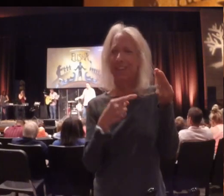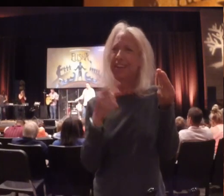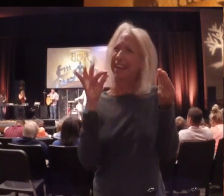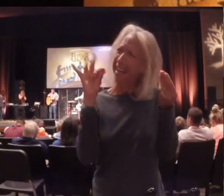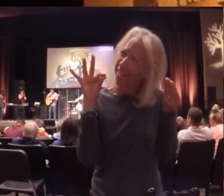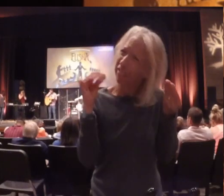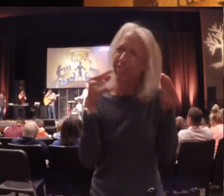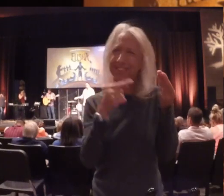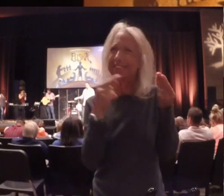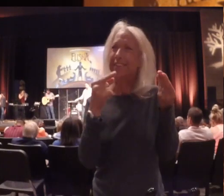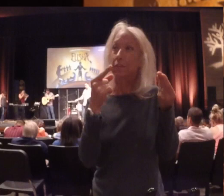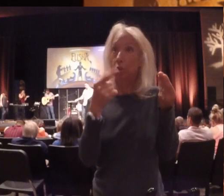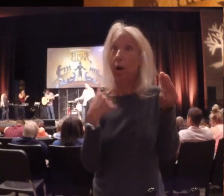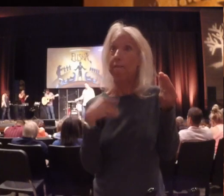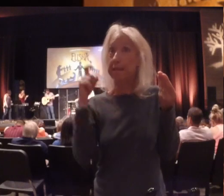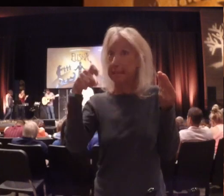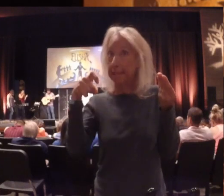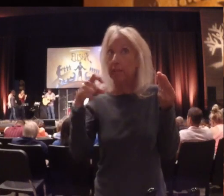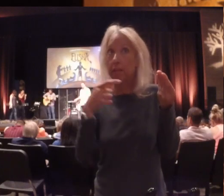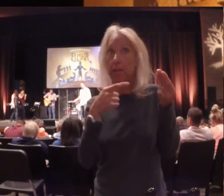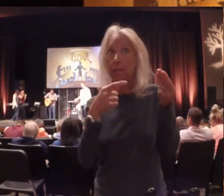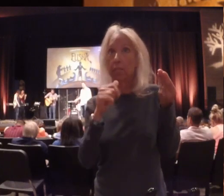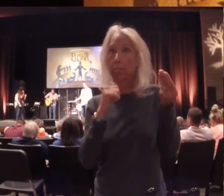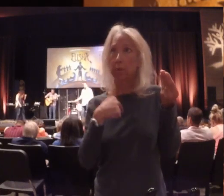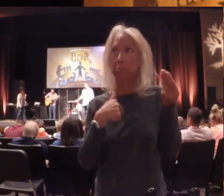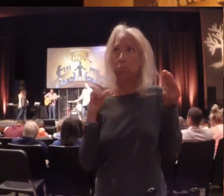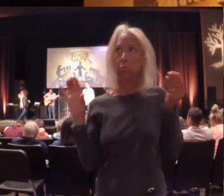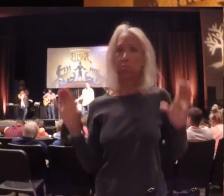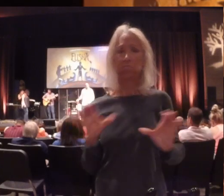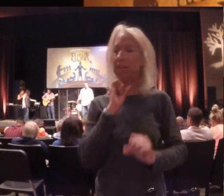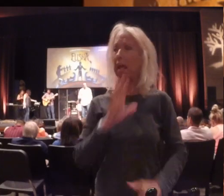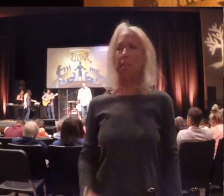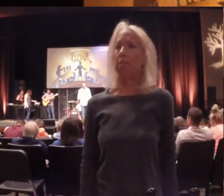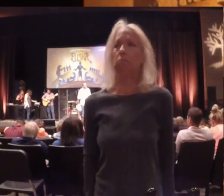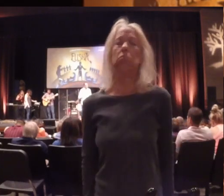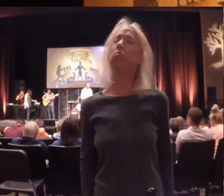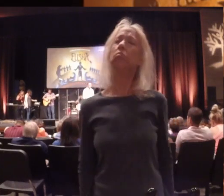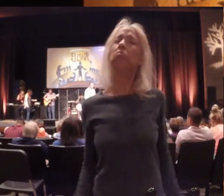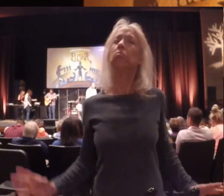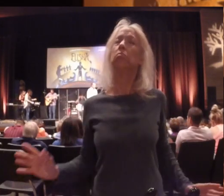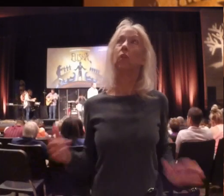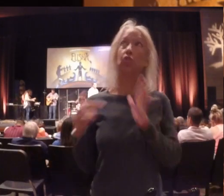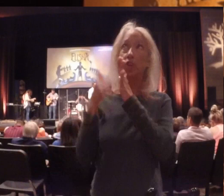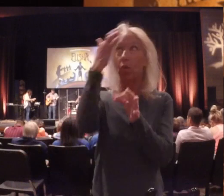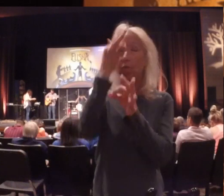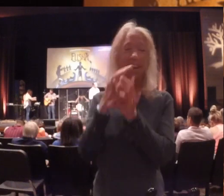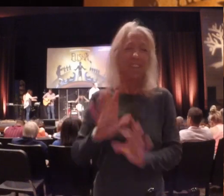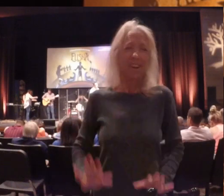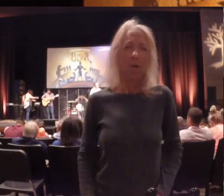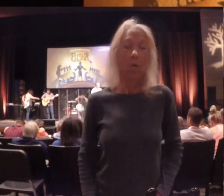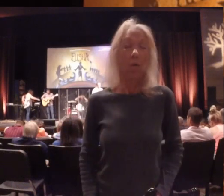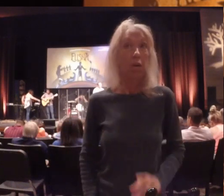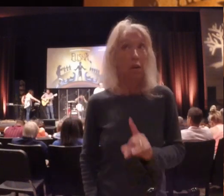and you're like, man, if only I had this, and you have this great big need, but you haven't done anything. You haven't shown God